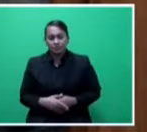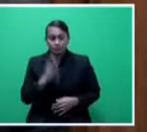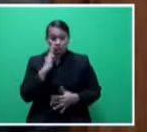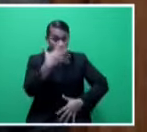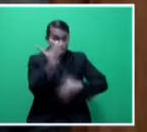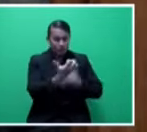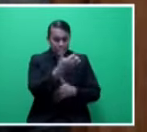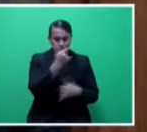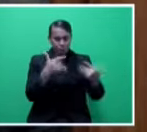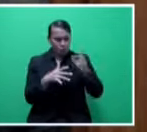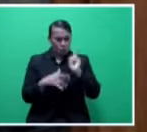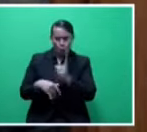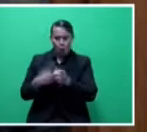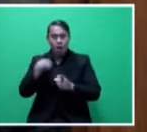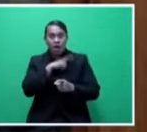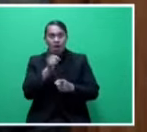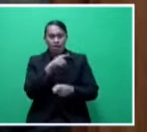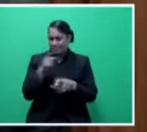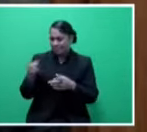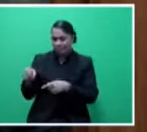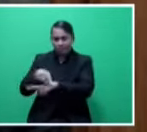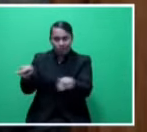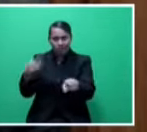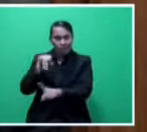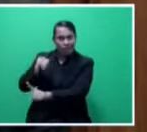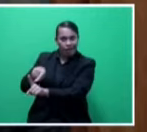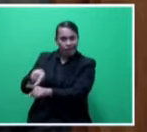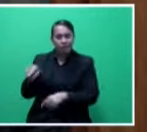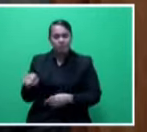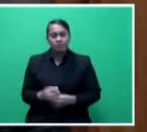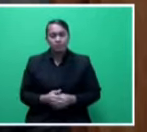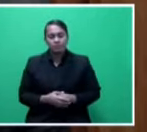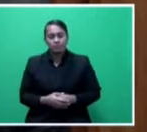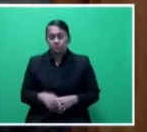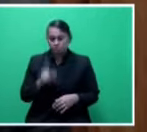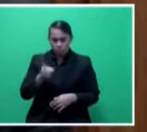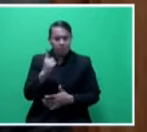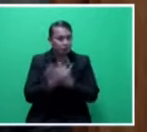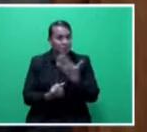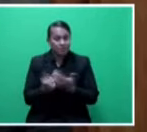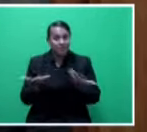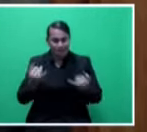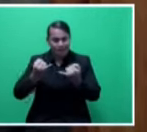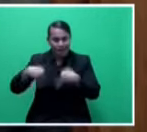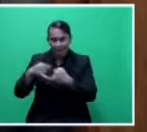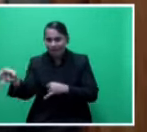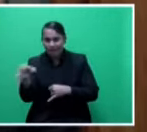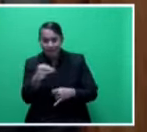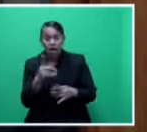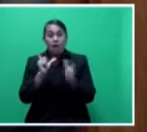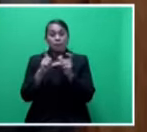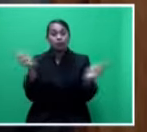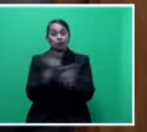severely affected by the storm surges that happened on that particular island. Climate change-induced sea